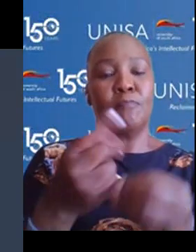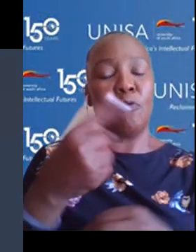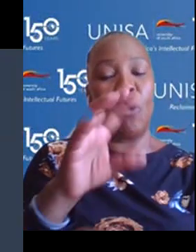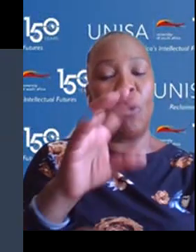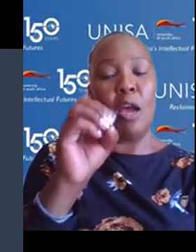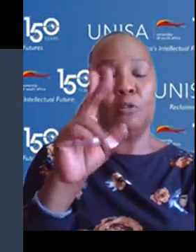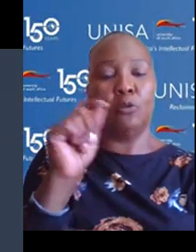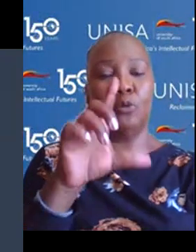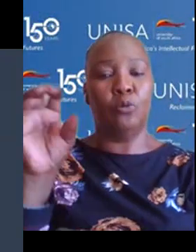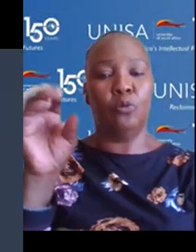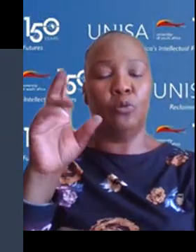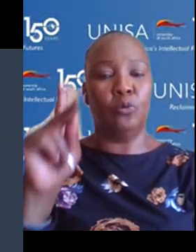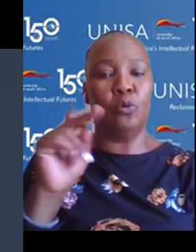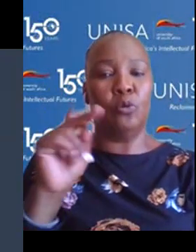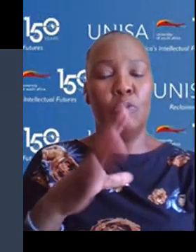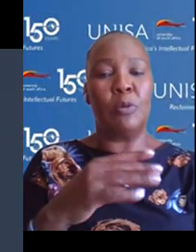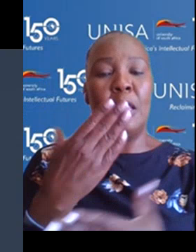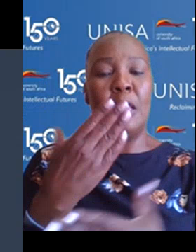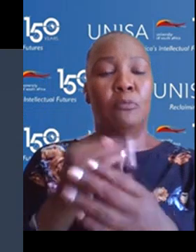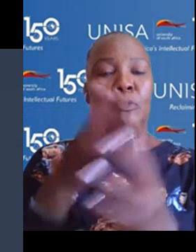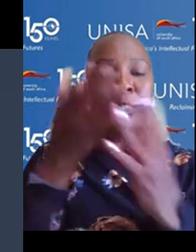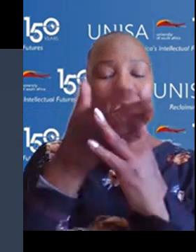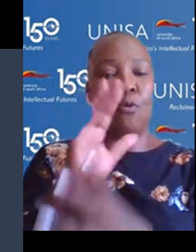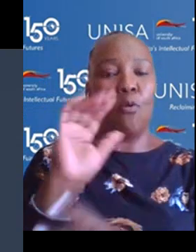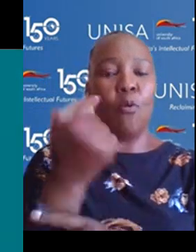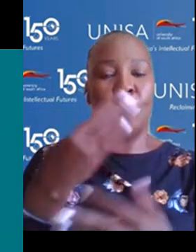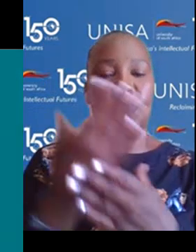able to sync up all your files from there.